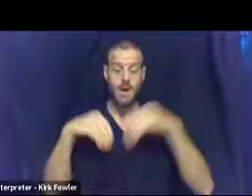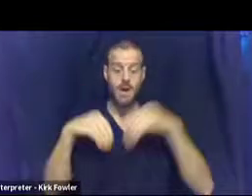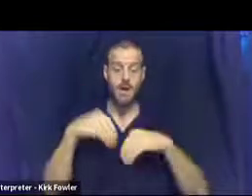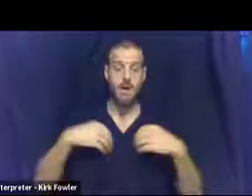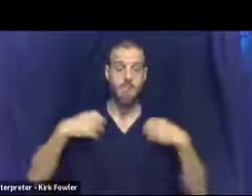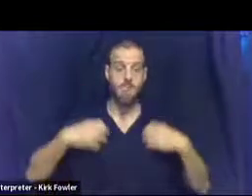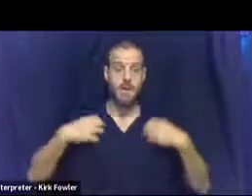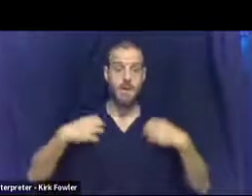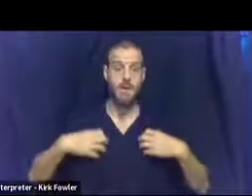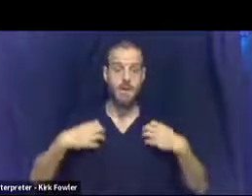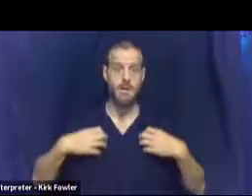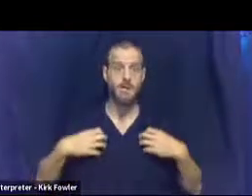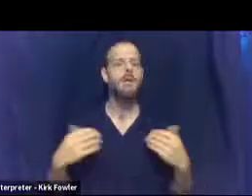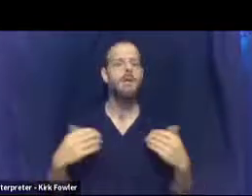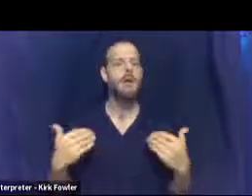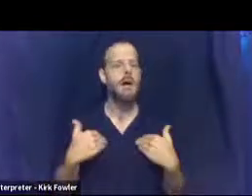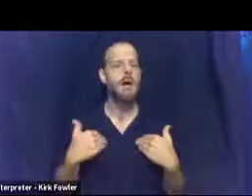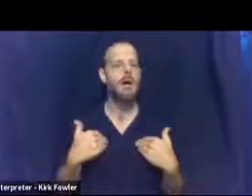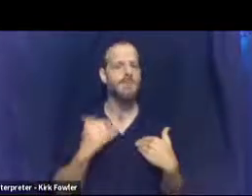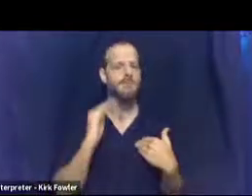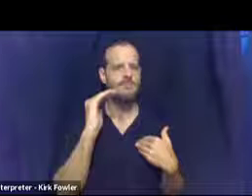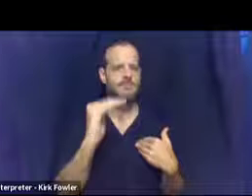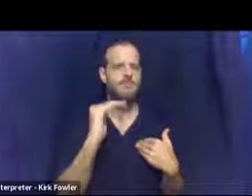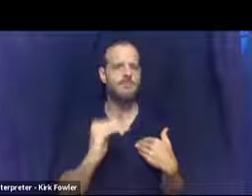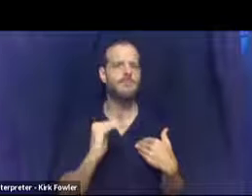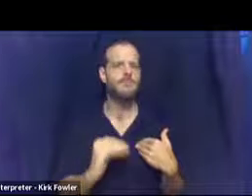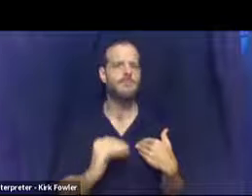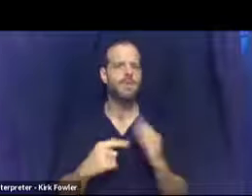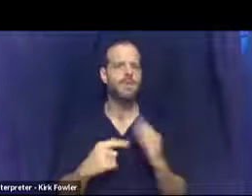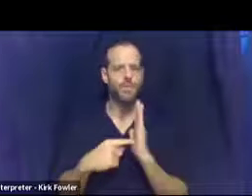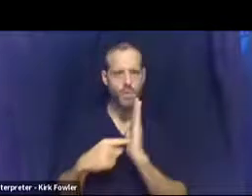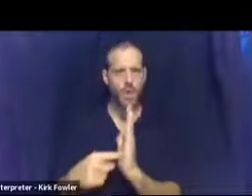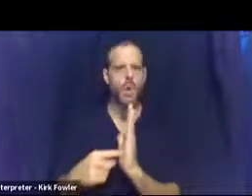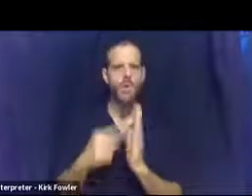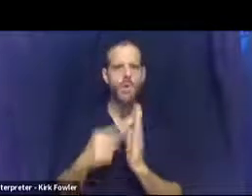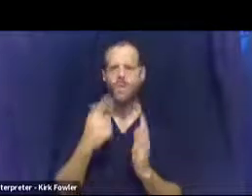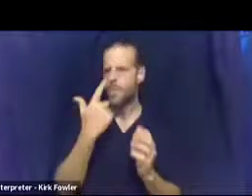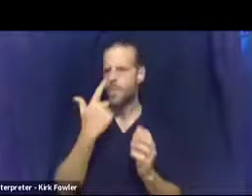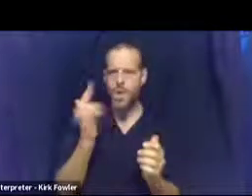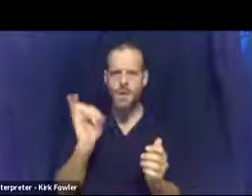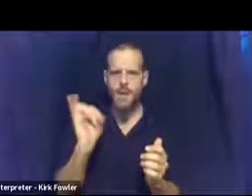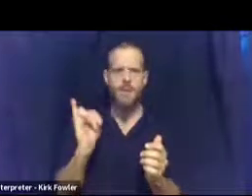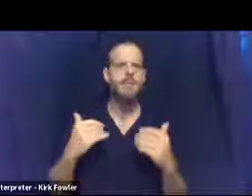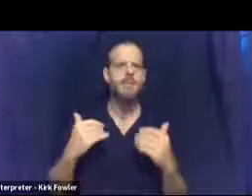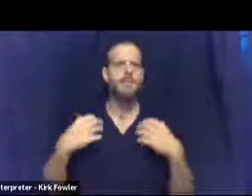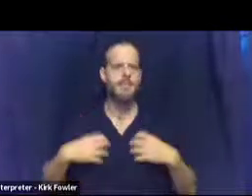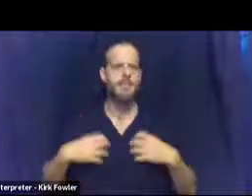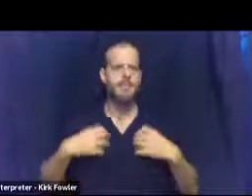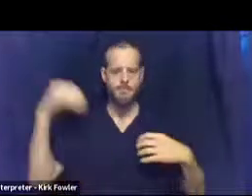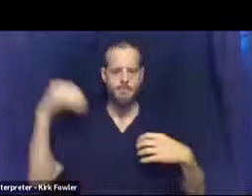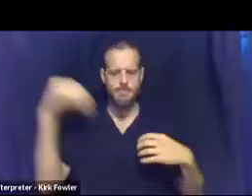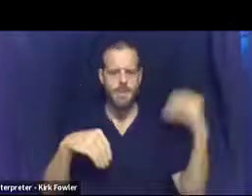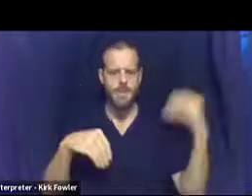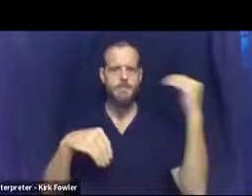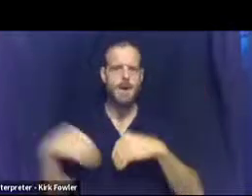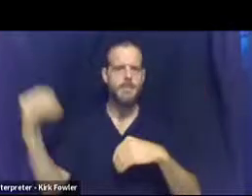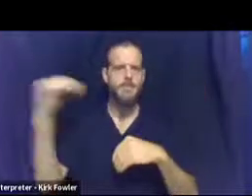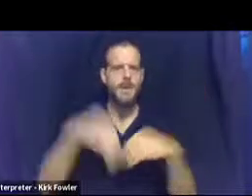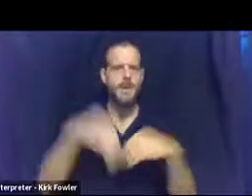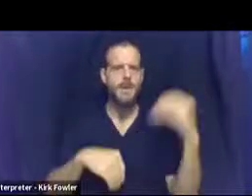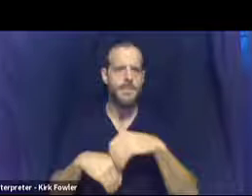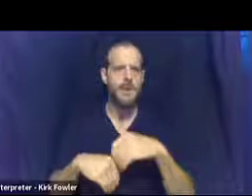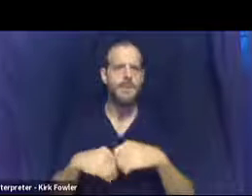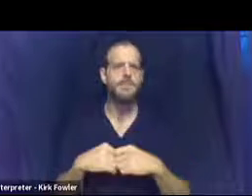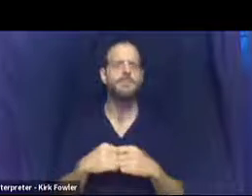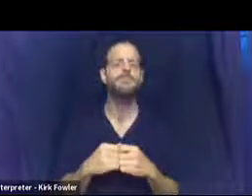system within his calendar that shows him what the steps are to have that completed. Again, when I said, when I